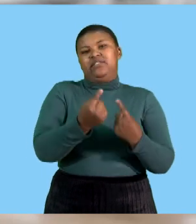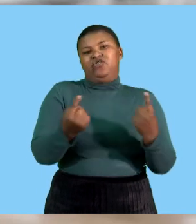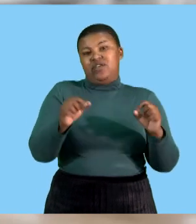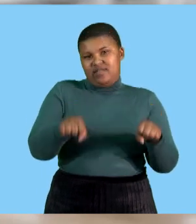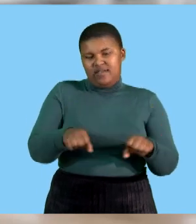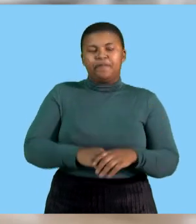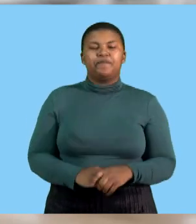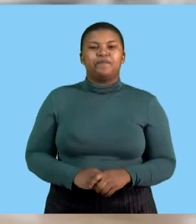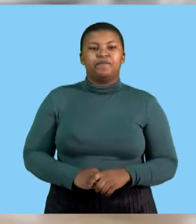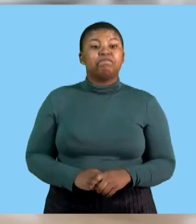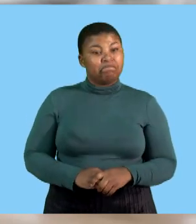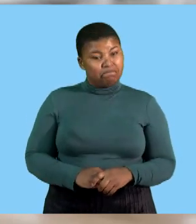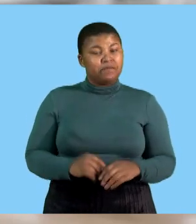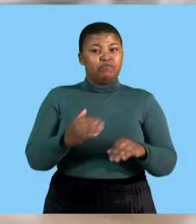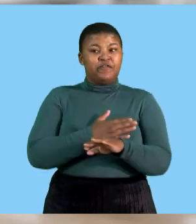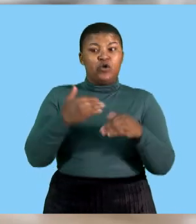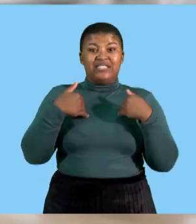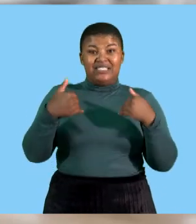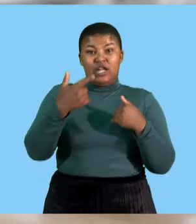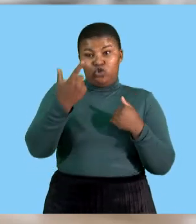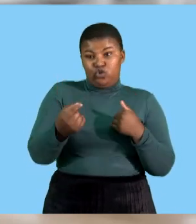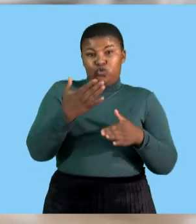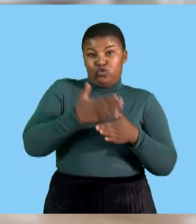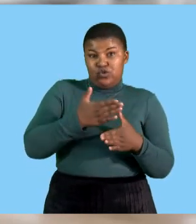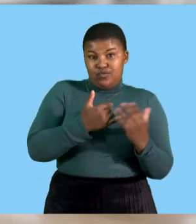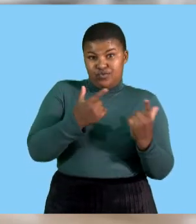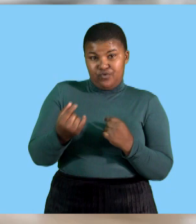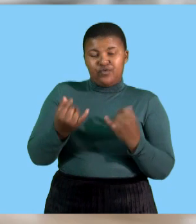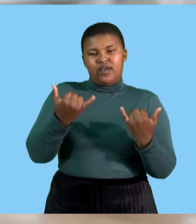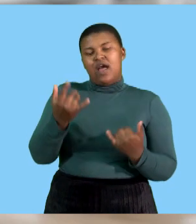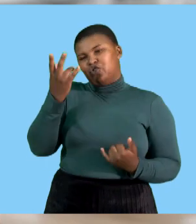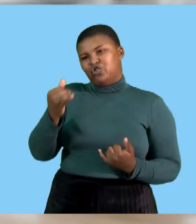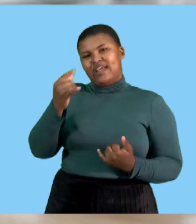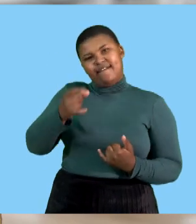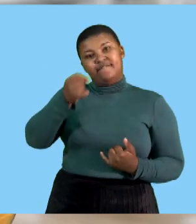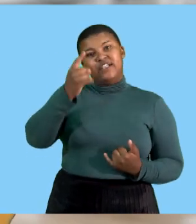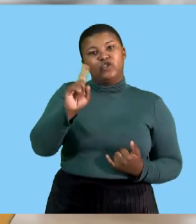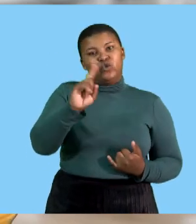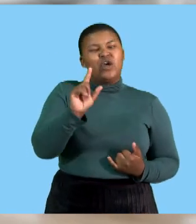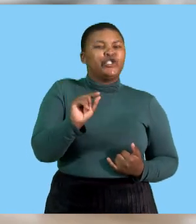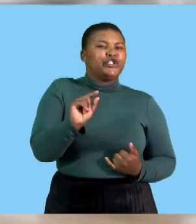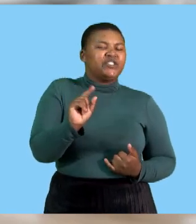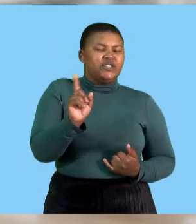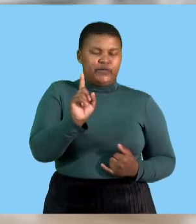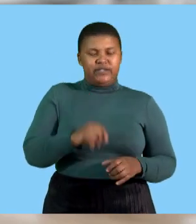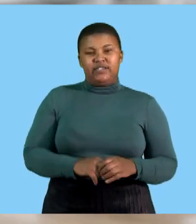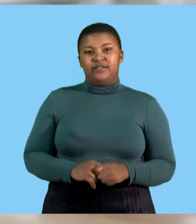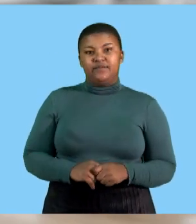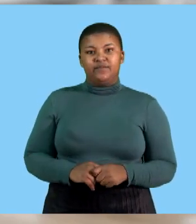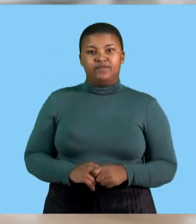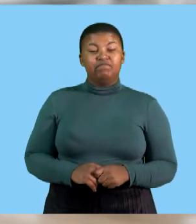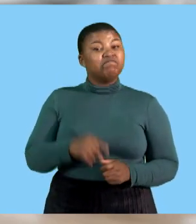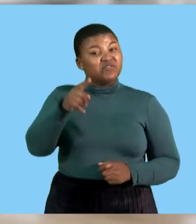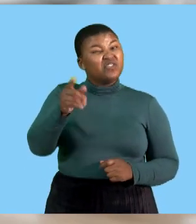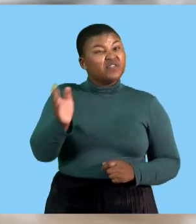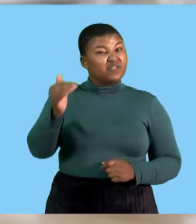dependent on each other. So before we start looking at the content of this lesson, let's look at our interesting fact. Now,